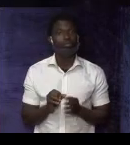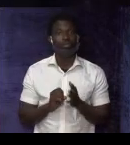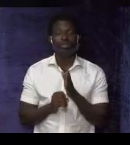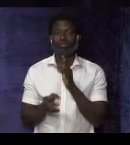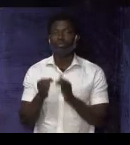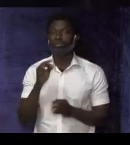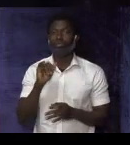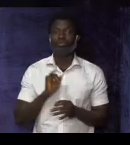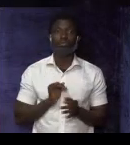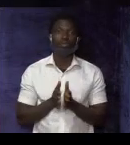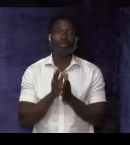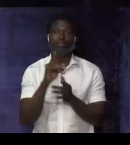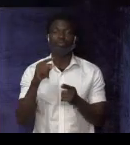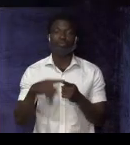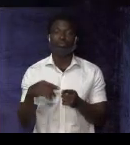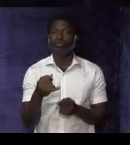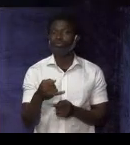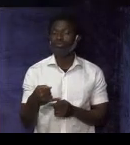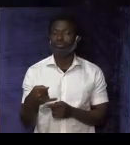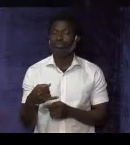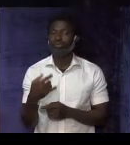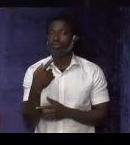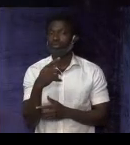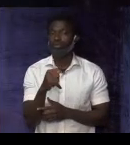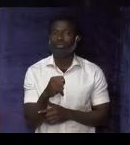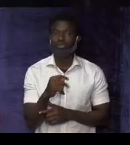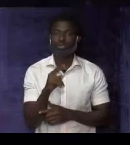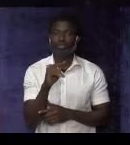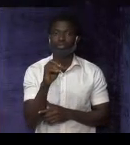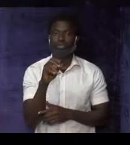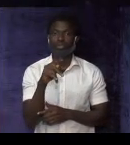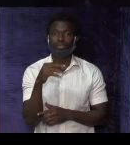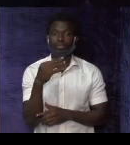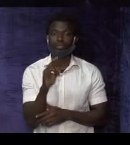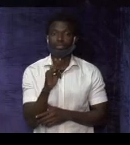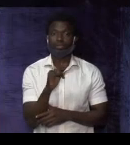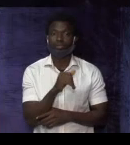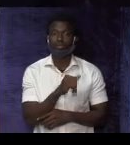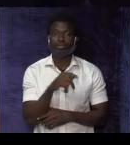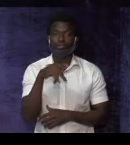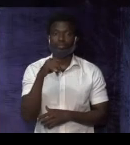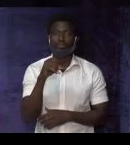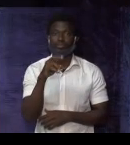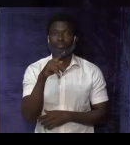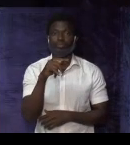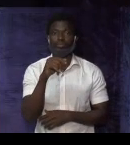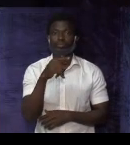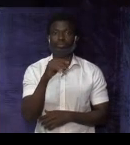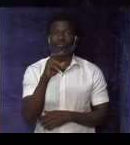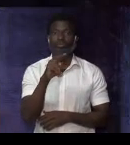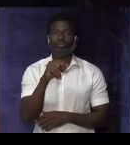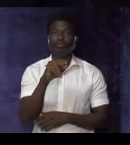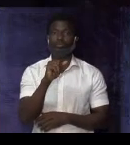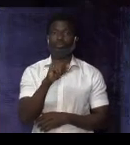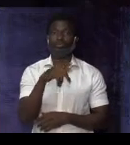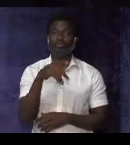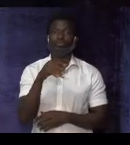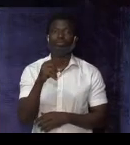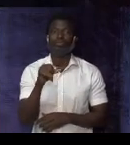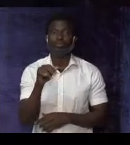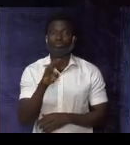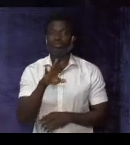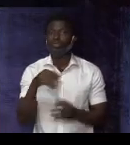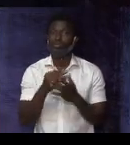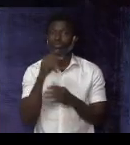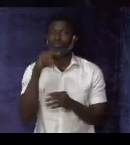for instance, if I ask you to draw the net of a pentagonal prism, all